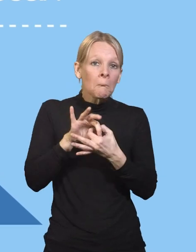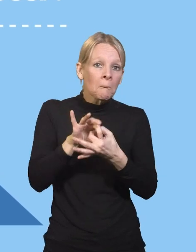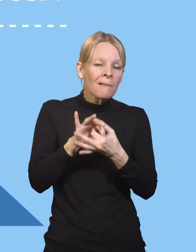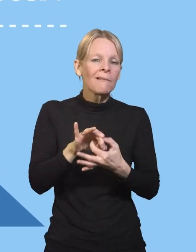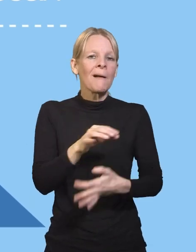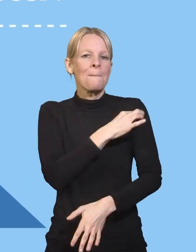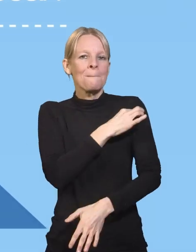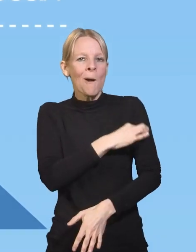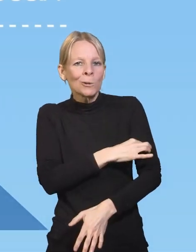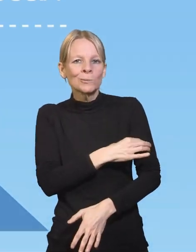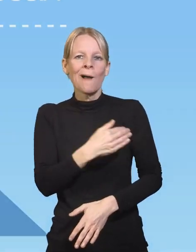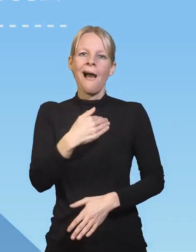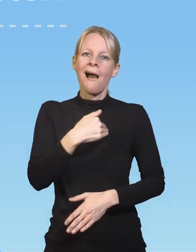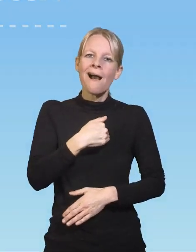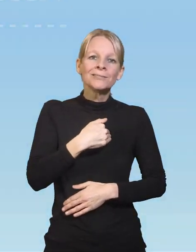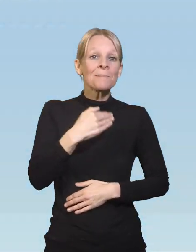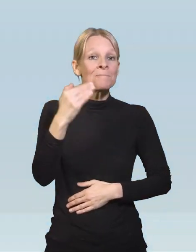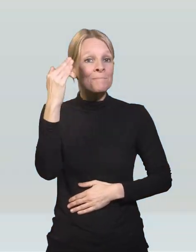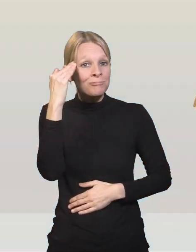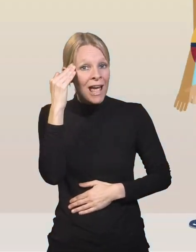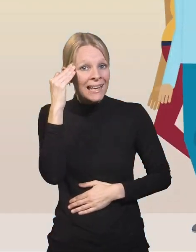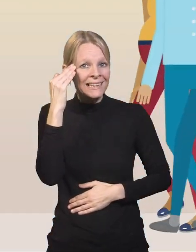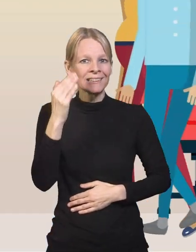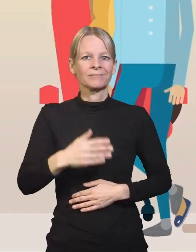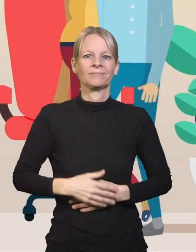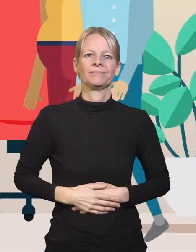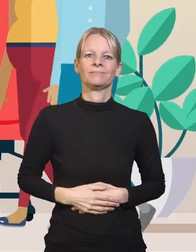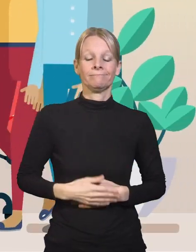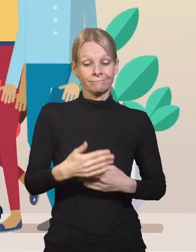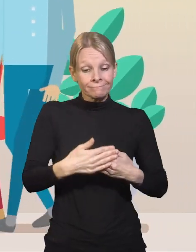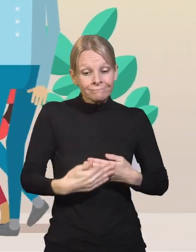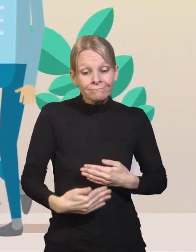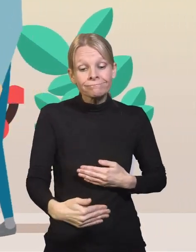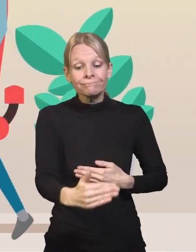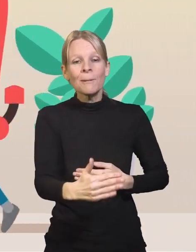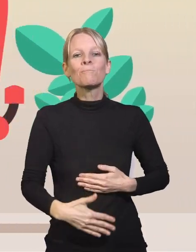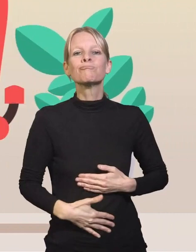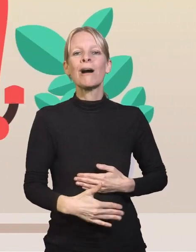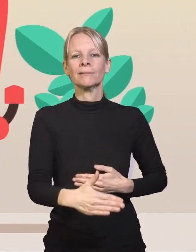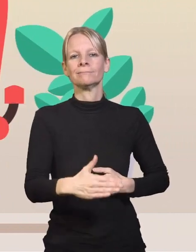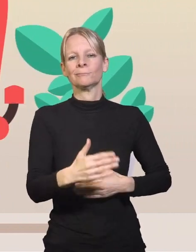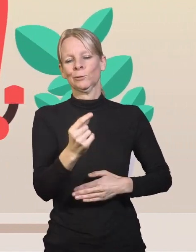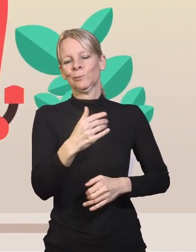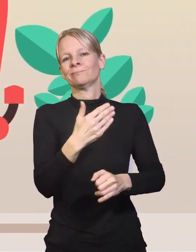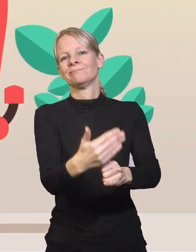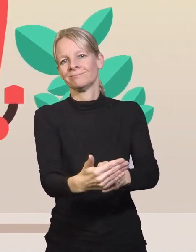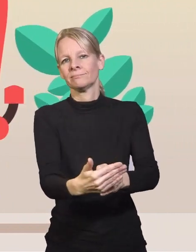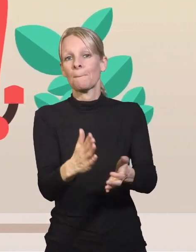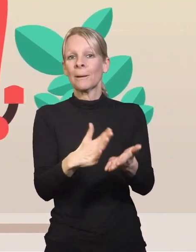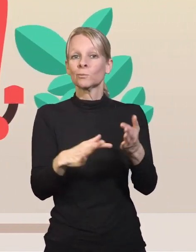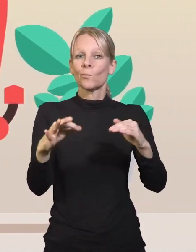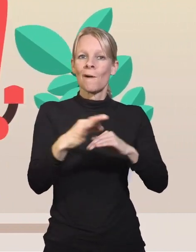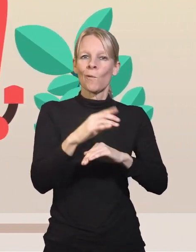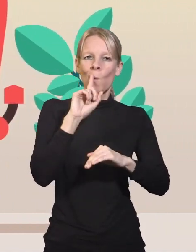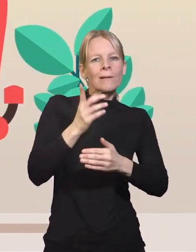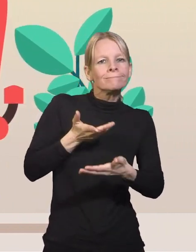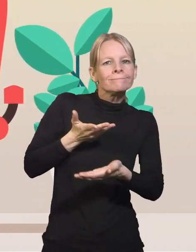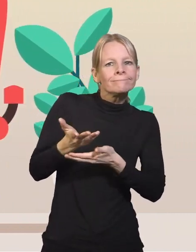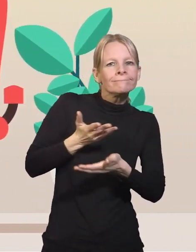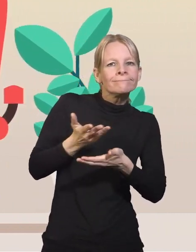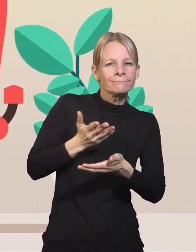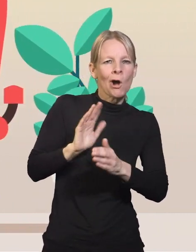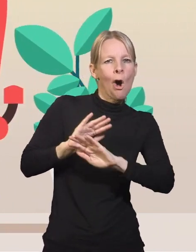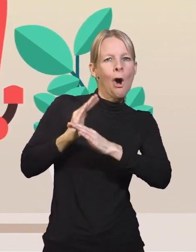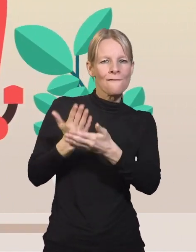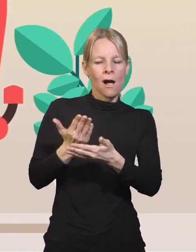bones, heart, and brain. Towards the end of her pregnancy, a midwife will discuss the screening offered for her newborn baby,